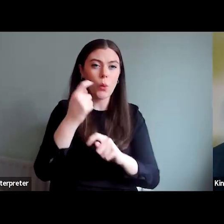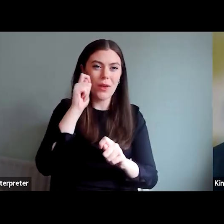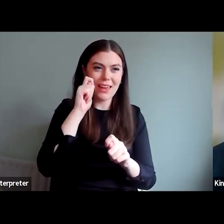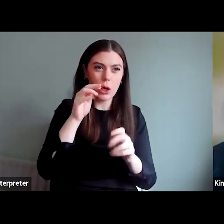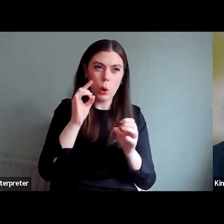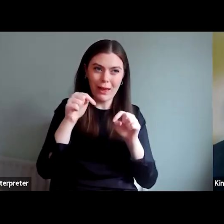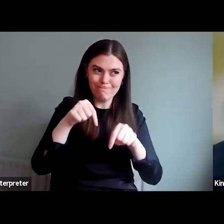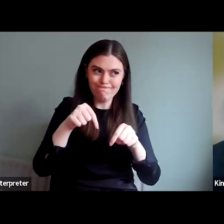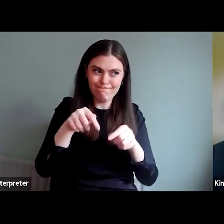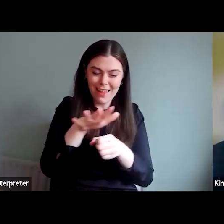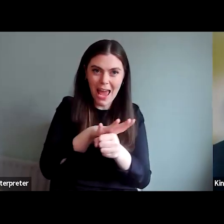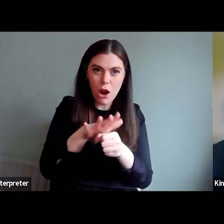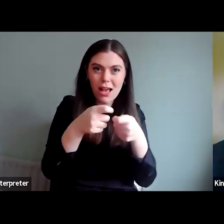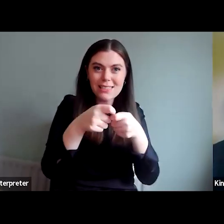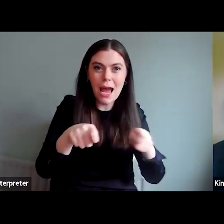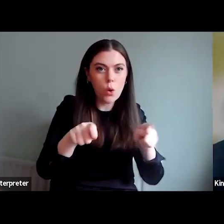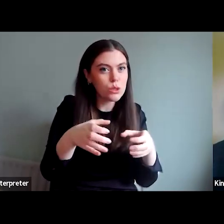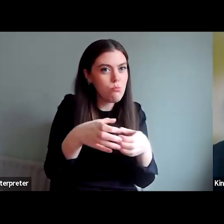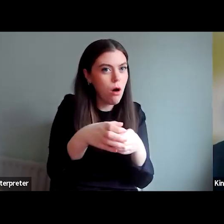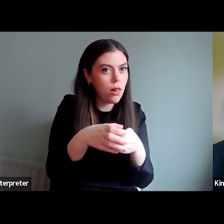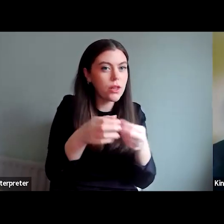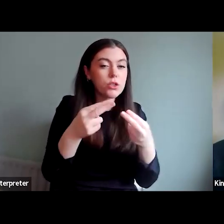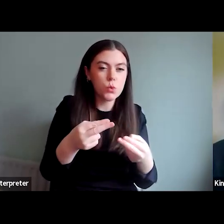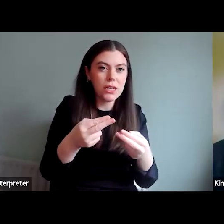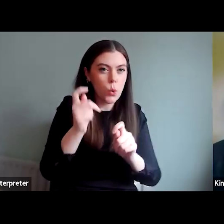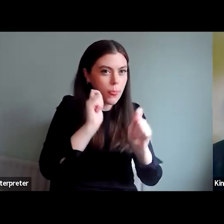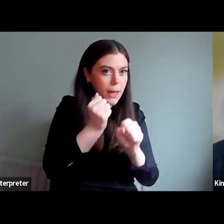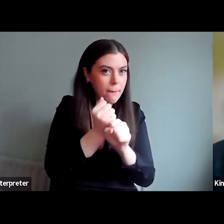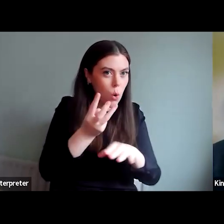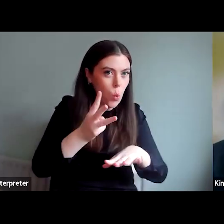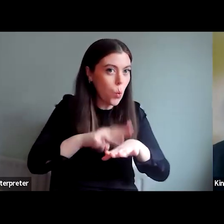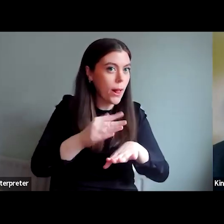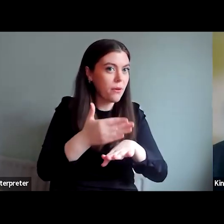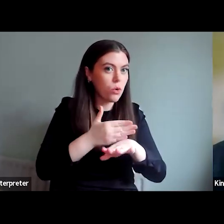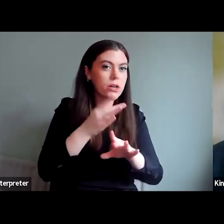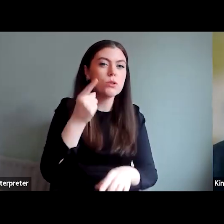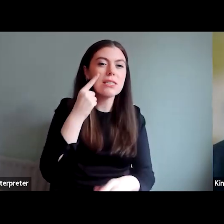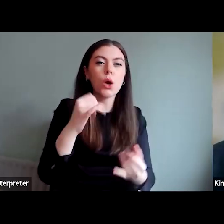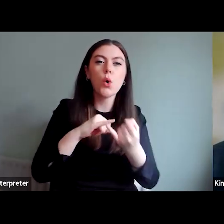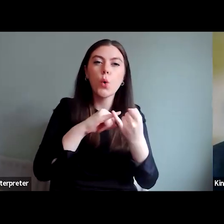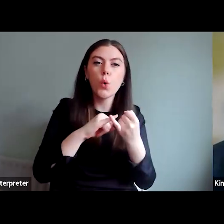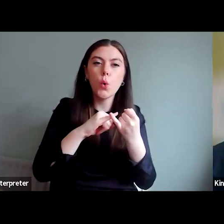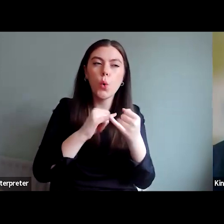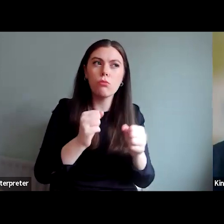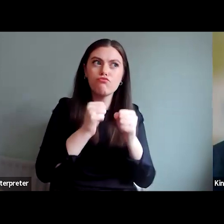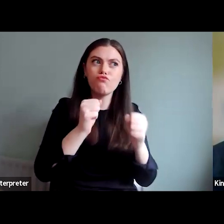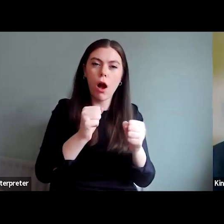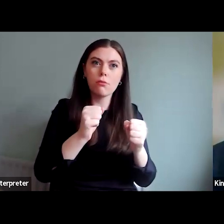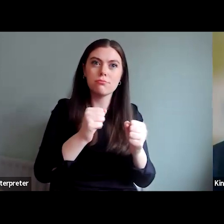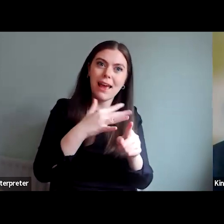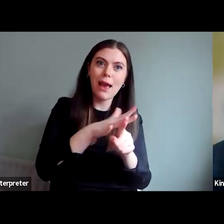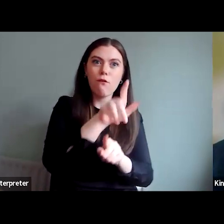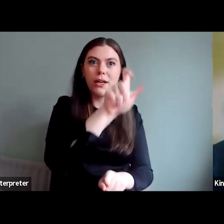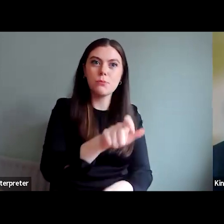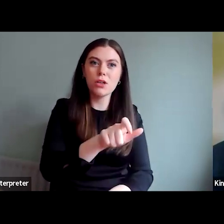quite strategic here and sort of get the people who have the influence and the kind of